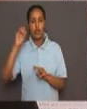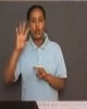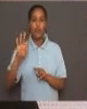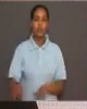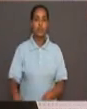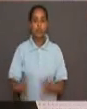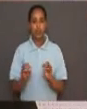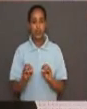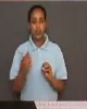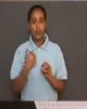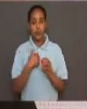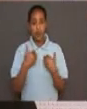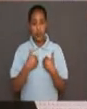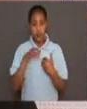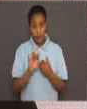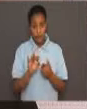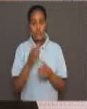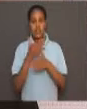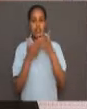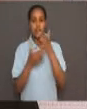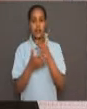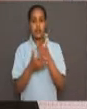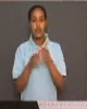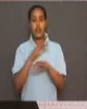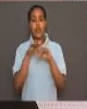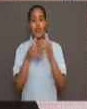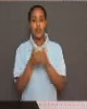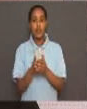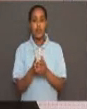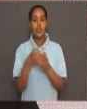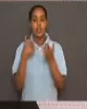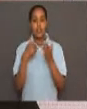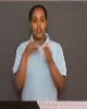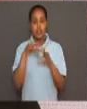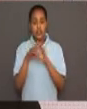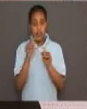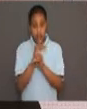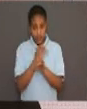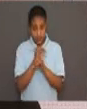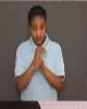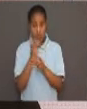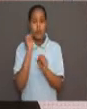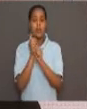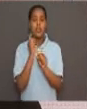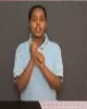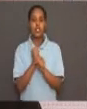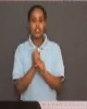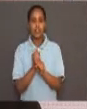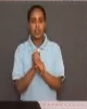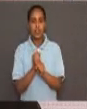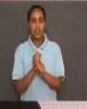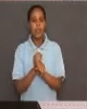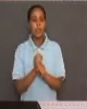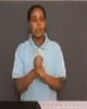Students, we have gone through the steps involved in the industrial manufacturing